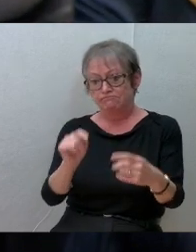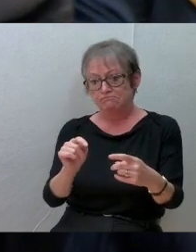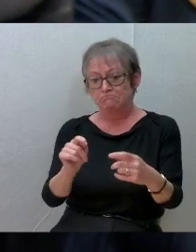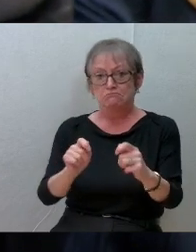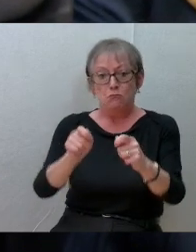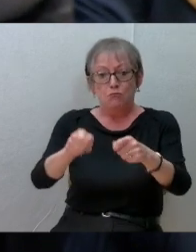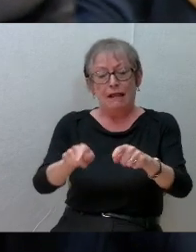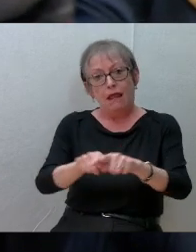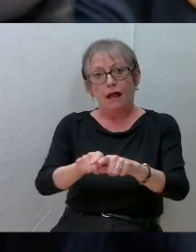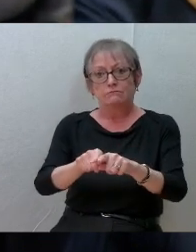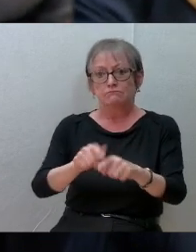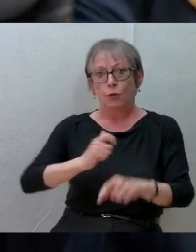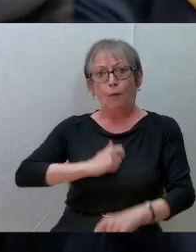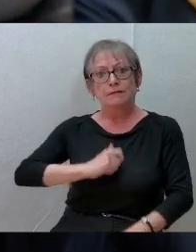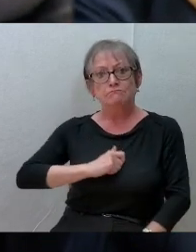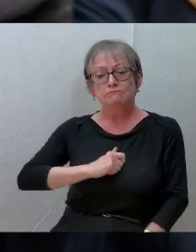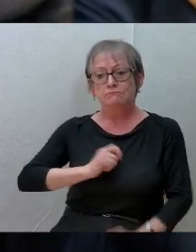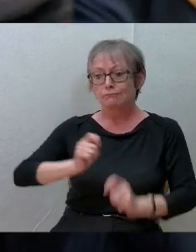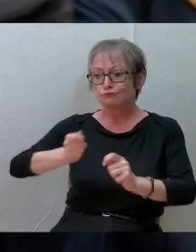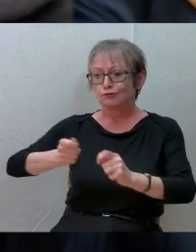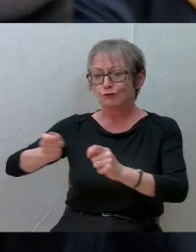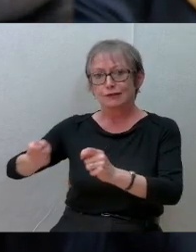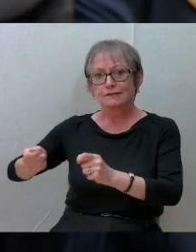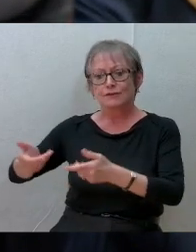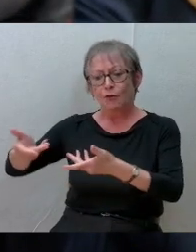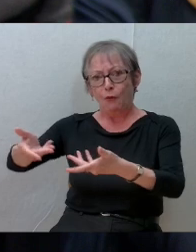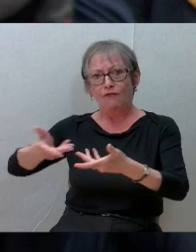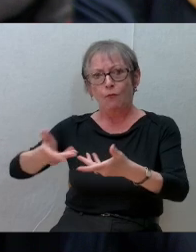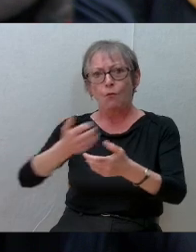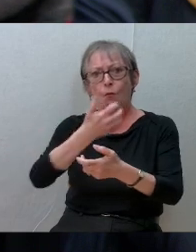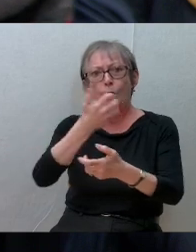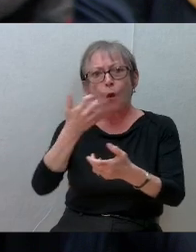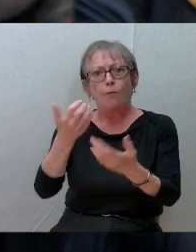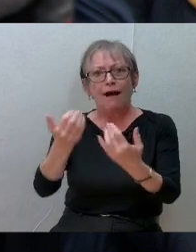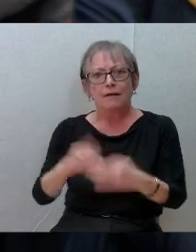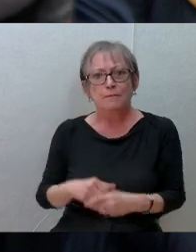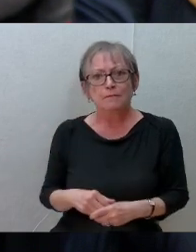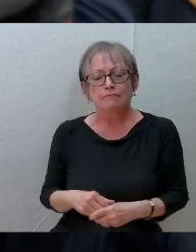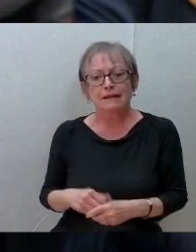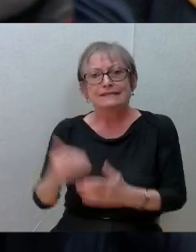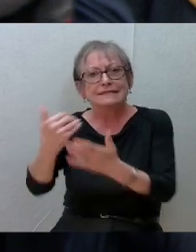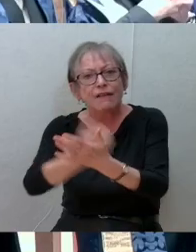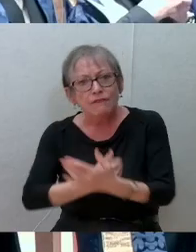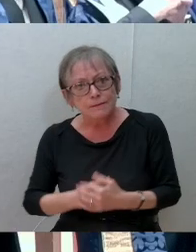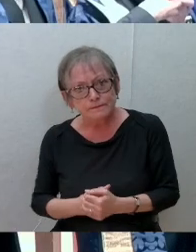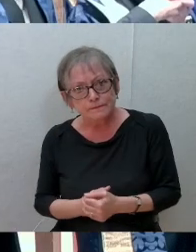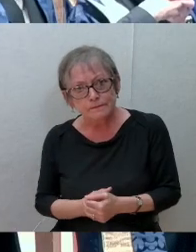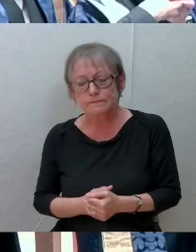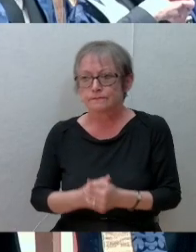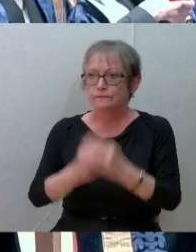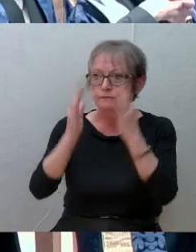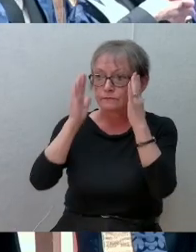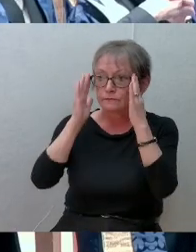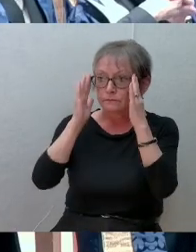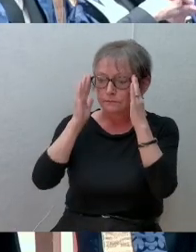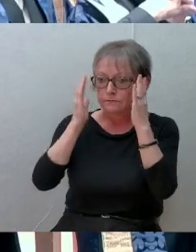treated me as a fellow human being and offered me that warm welcome and sanctuary.